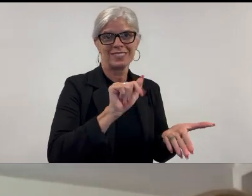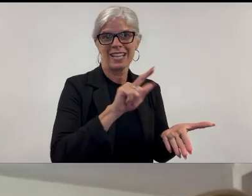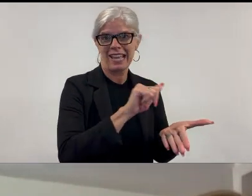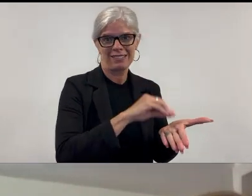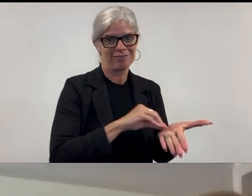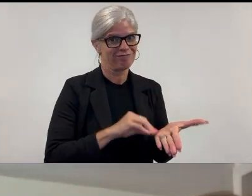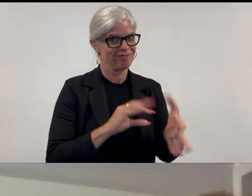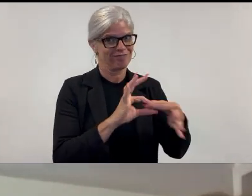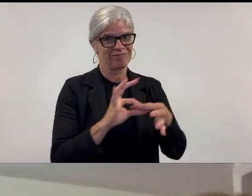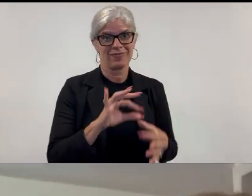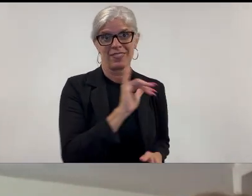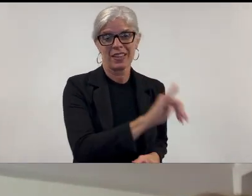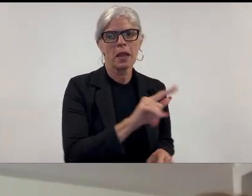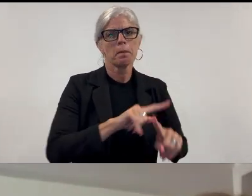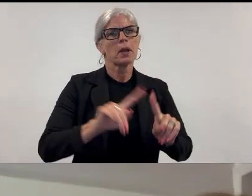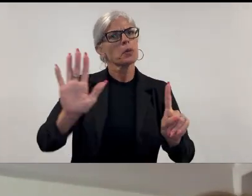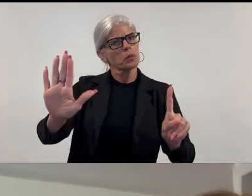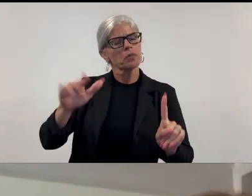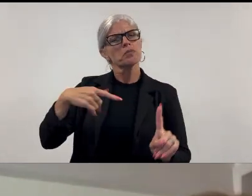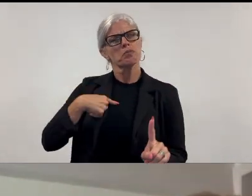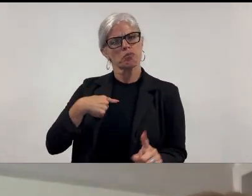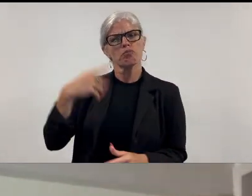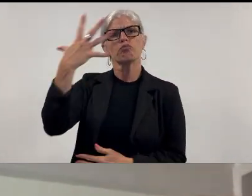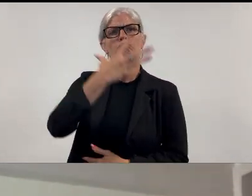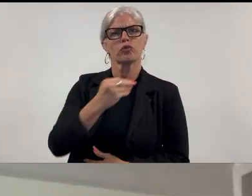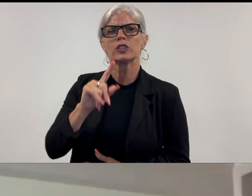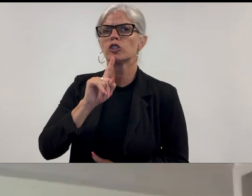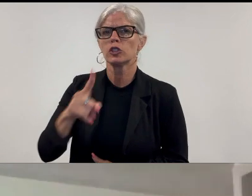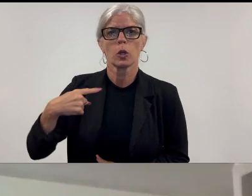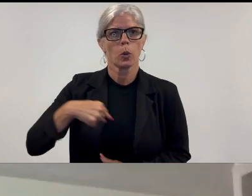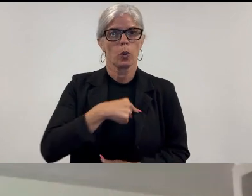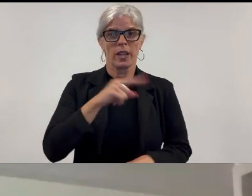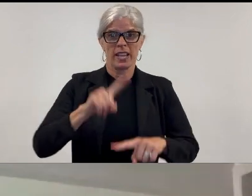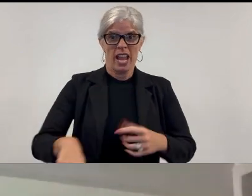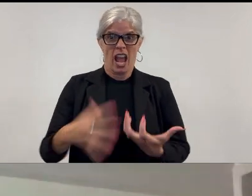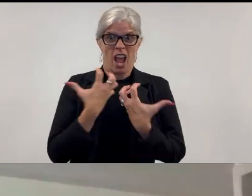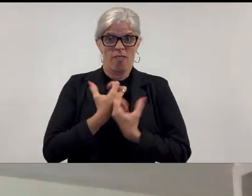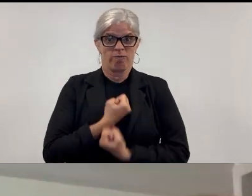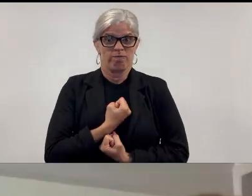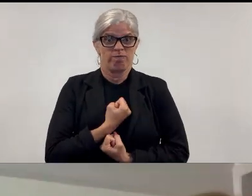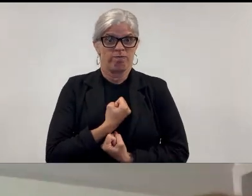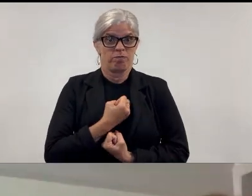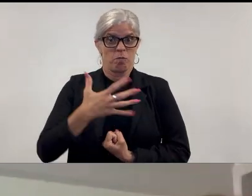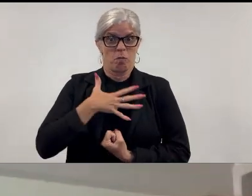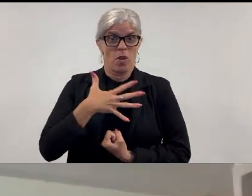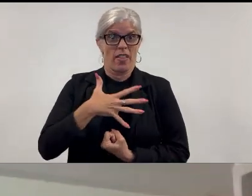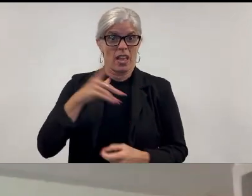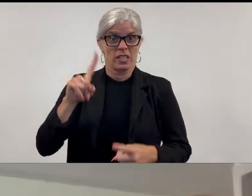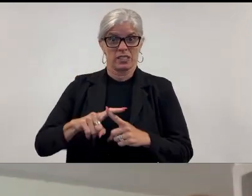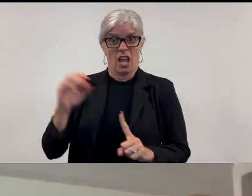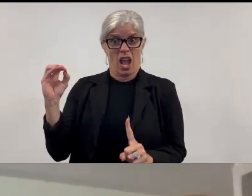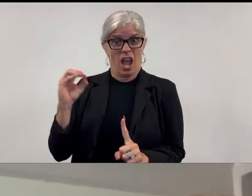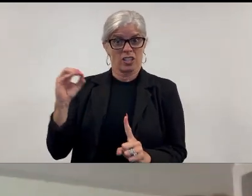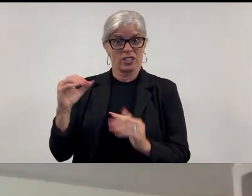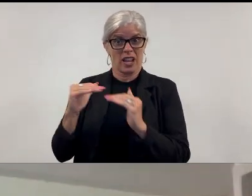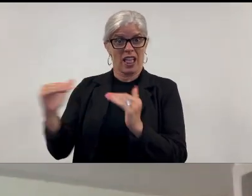our breath until the FiO2, the oxygen level, drops to 10%, because oxygen